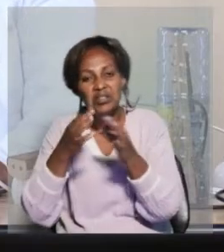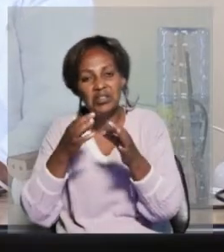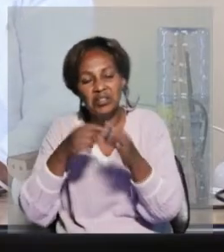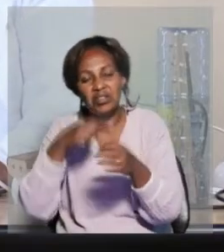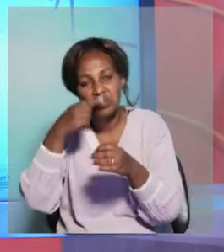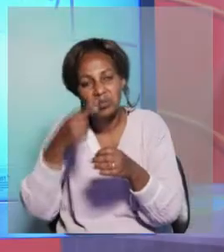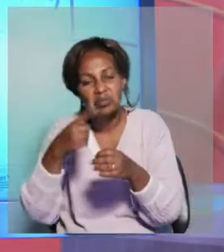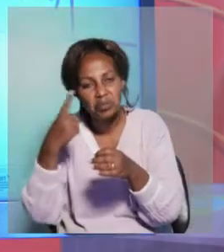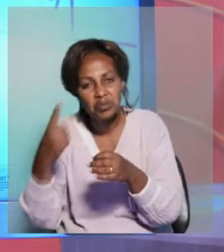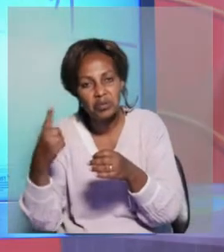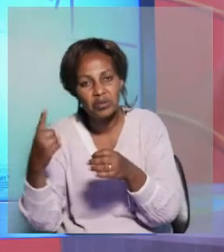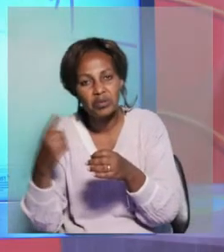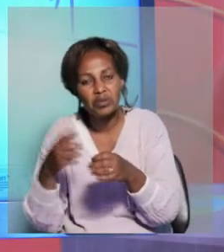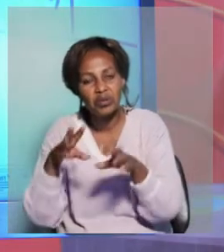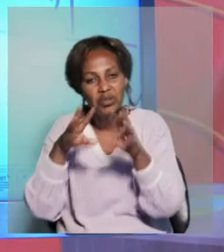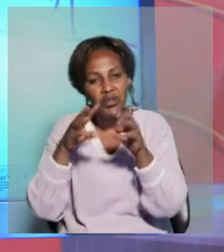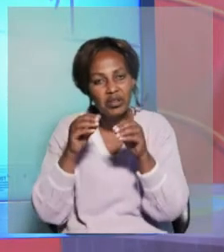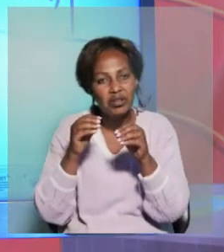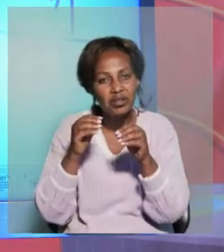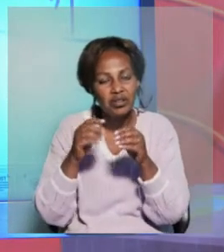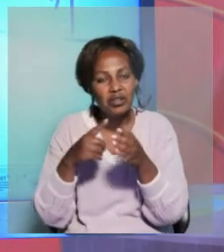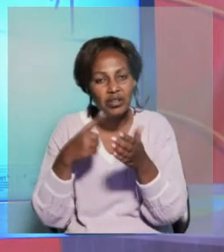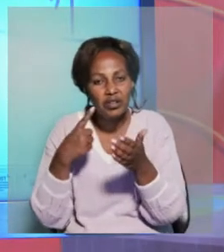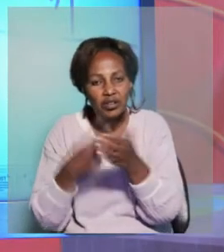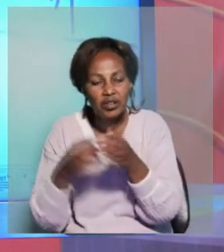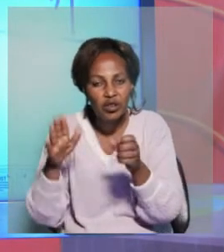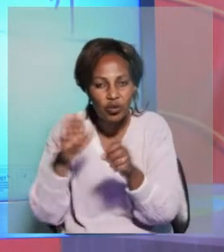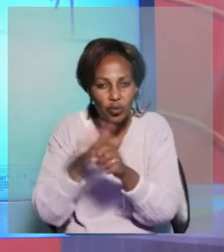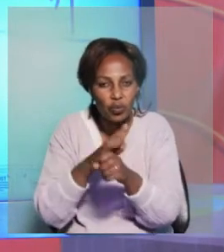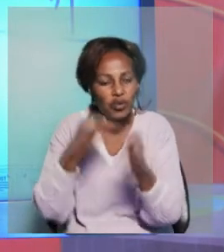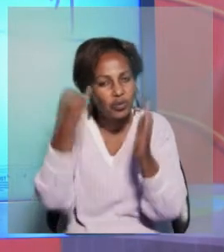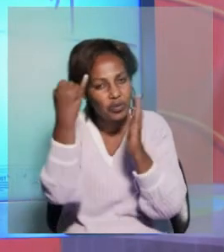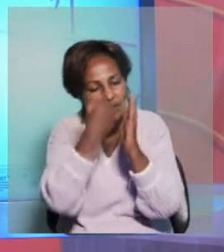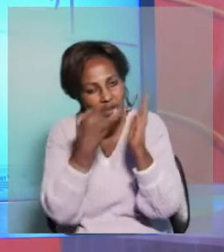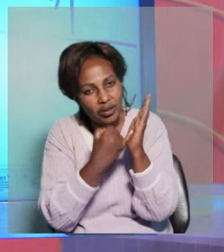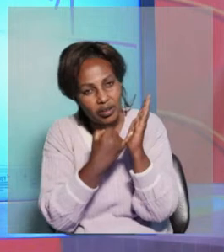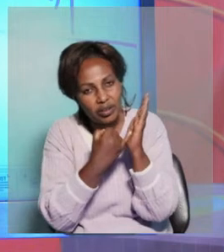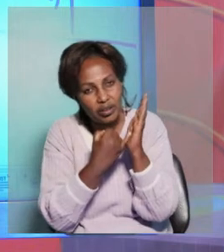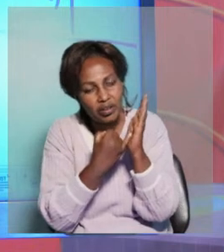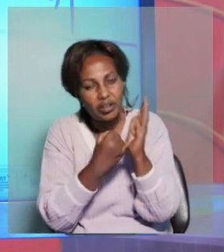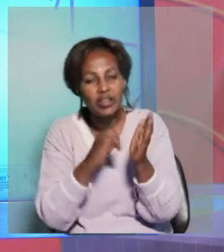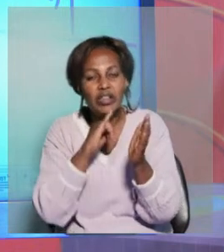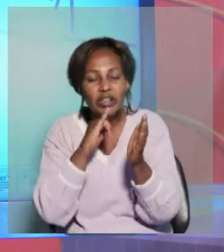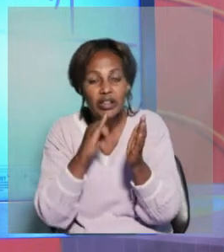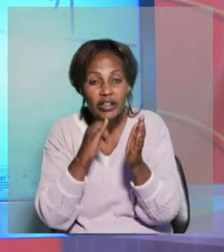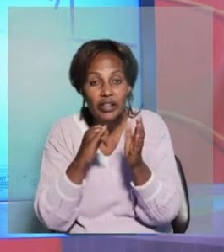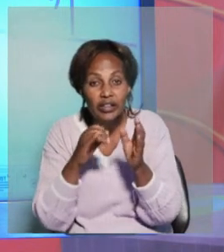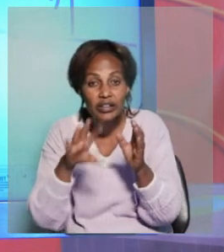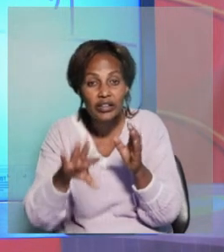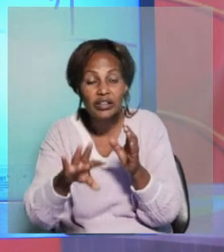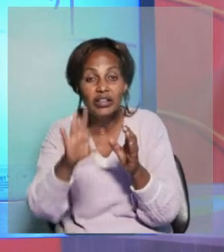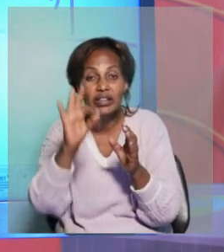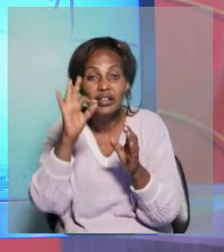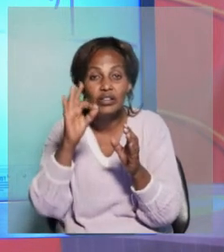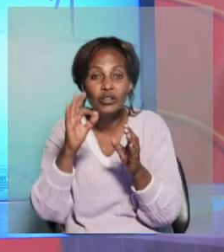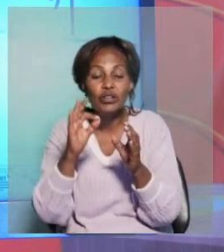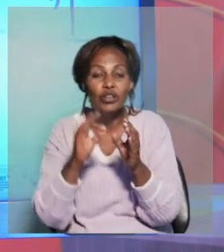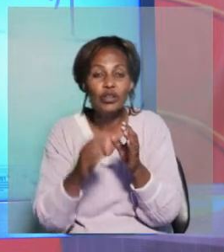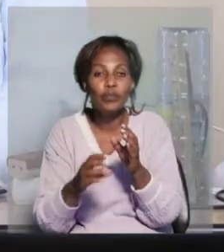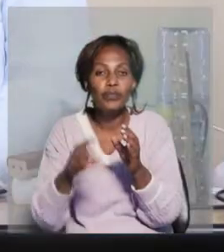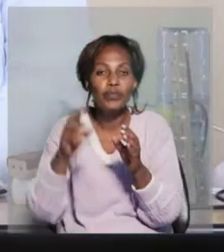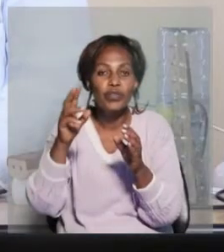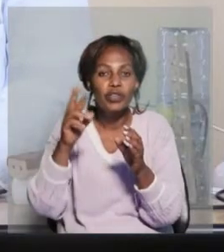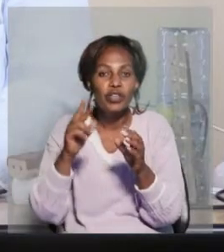get. Yeah. But the complete picture is obtained from the ratio of the